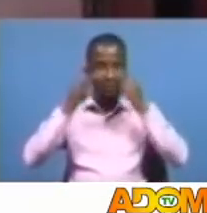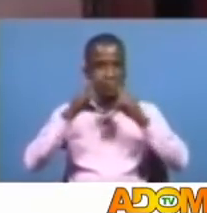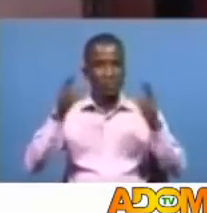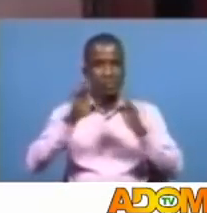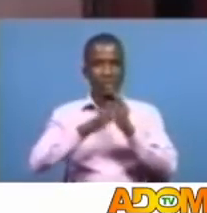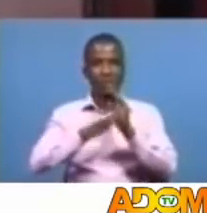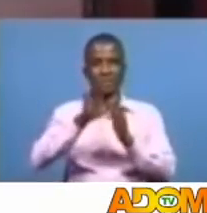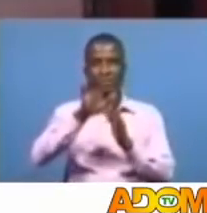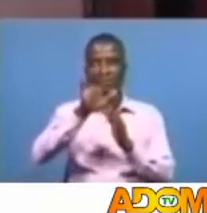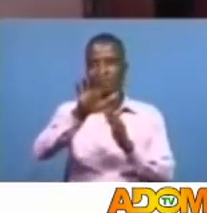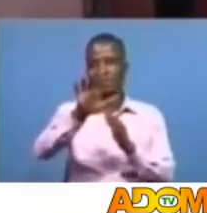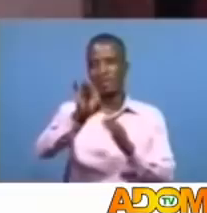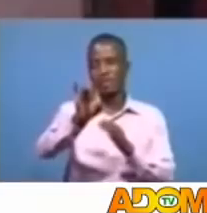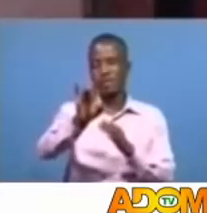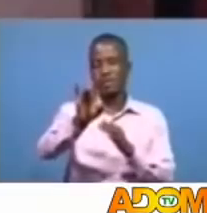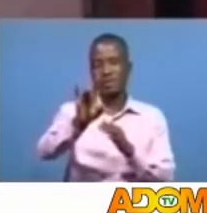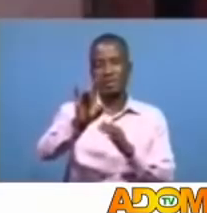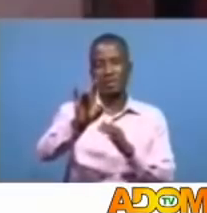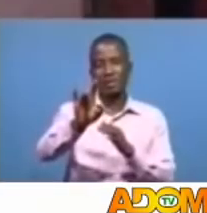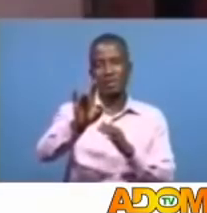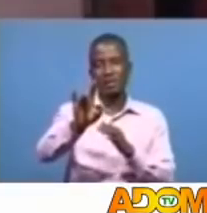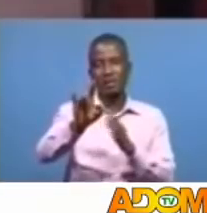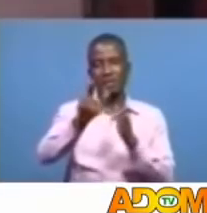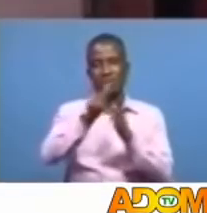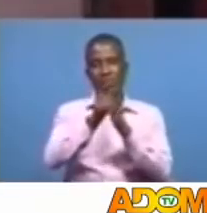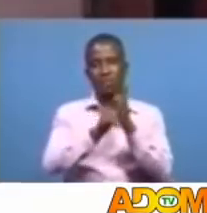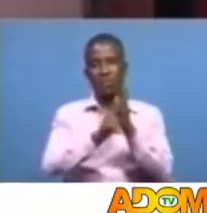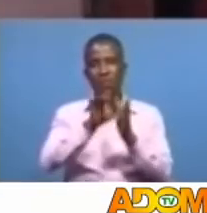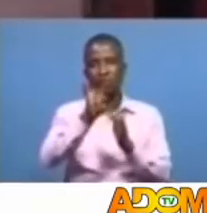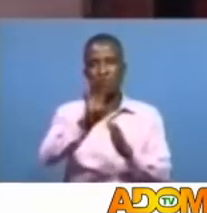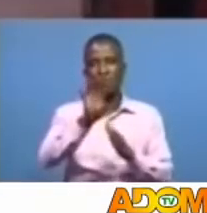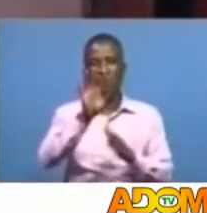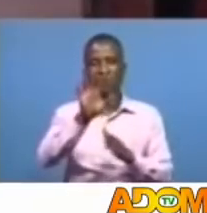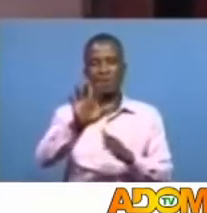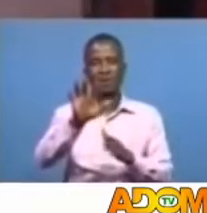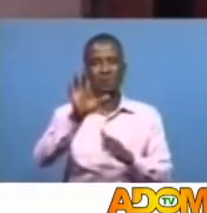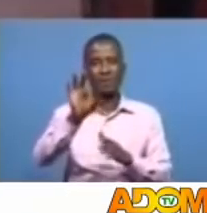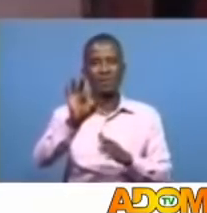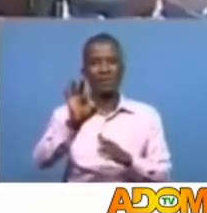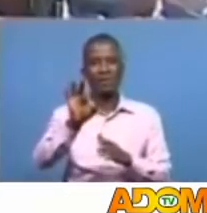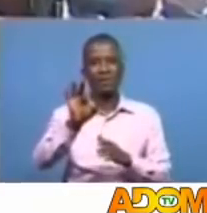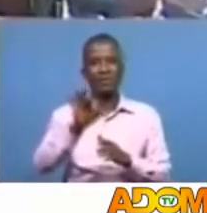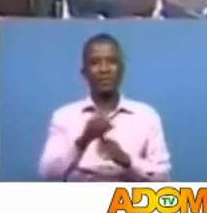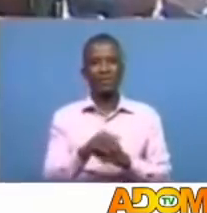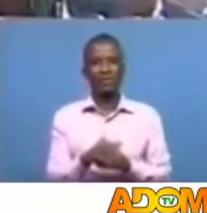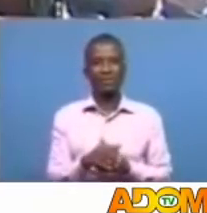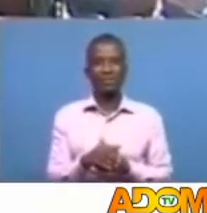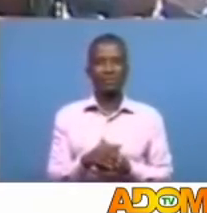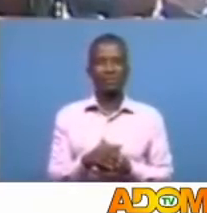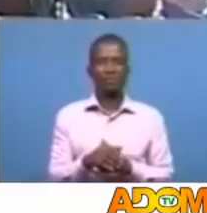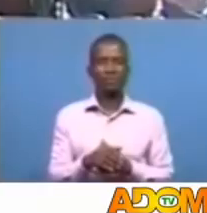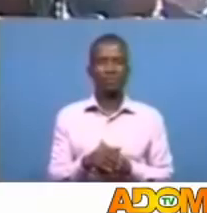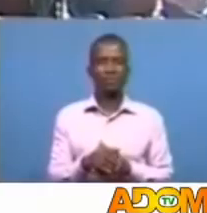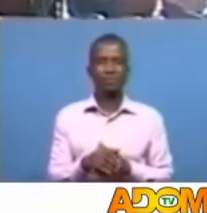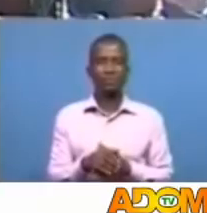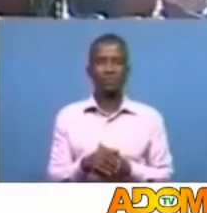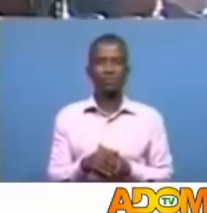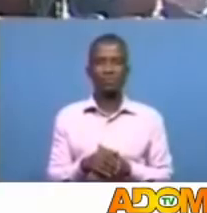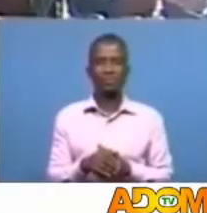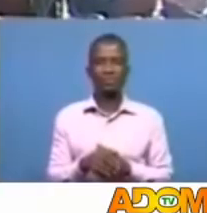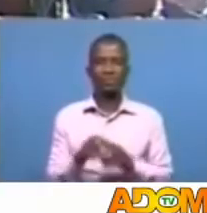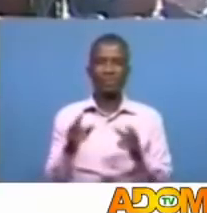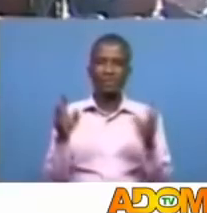Section 58 of Act 459 is